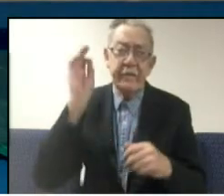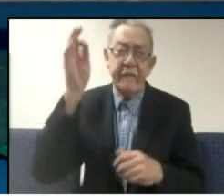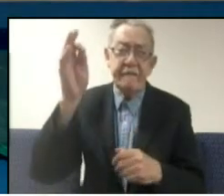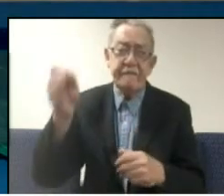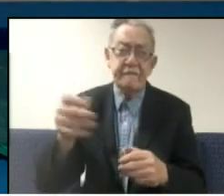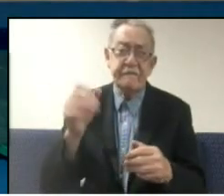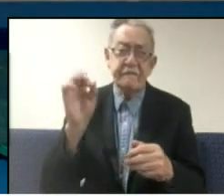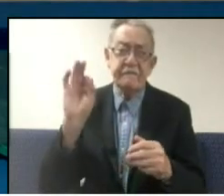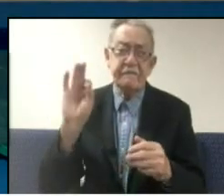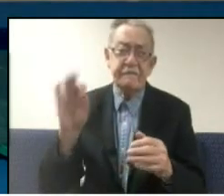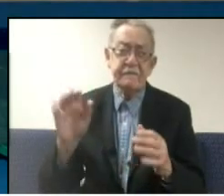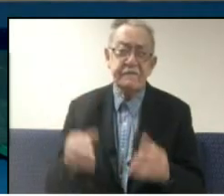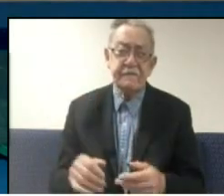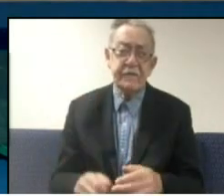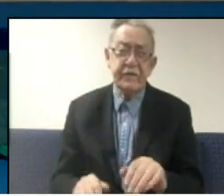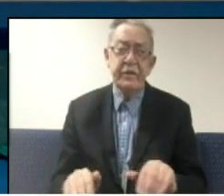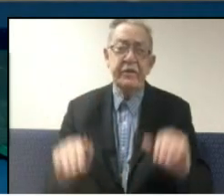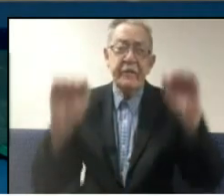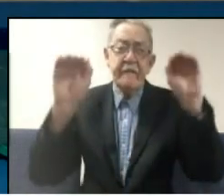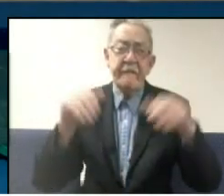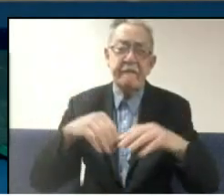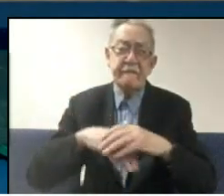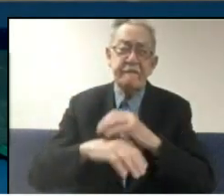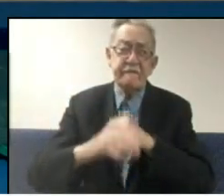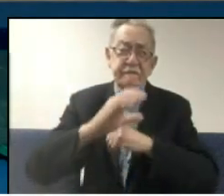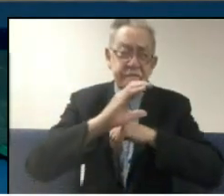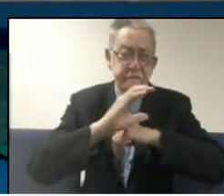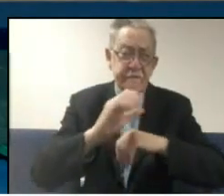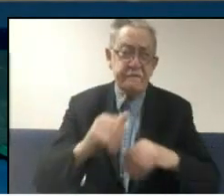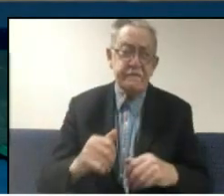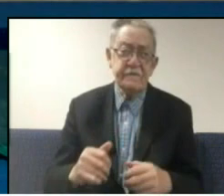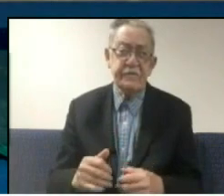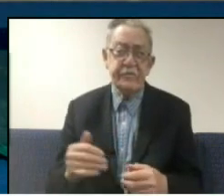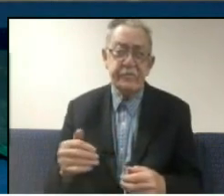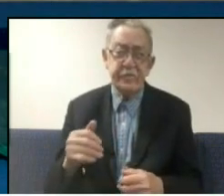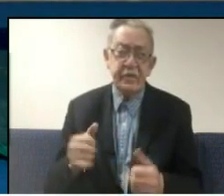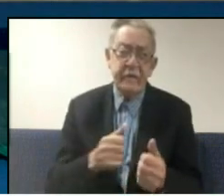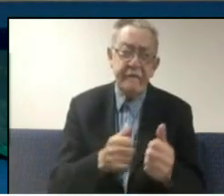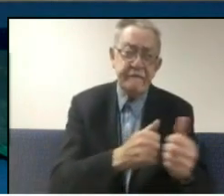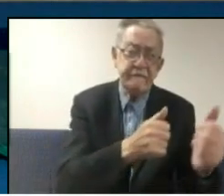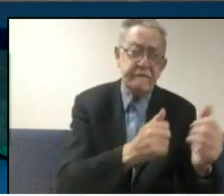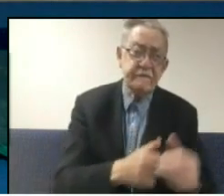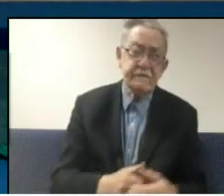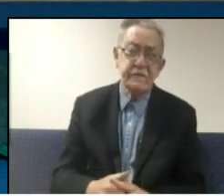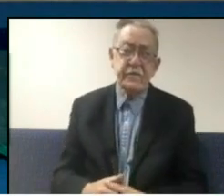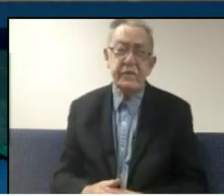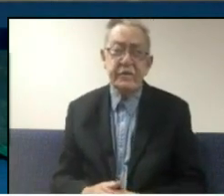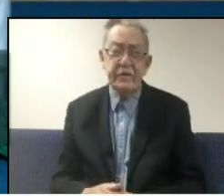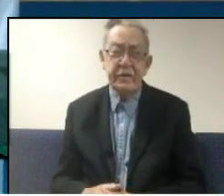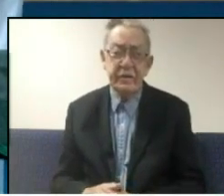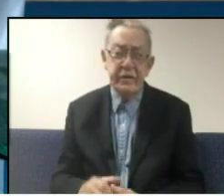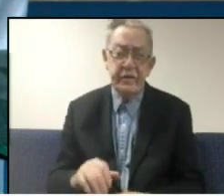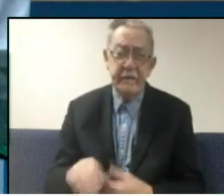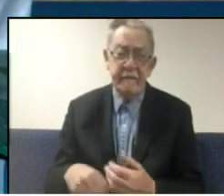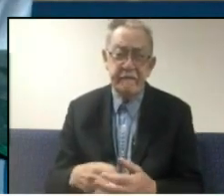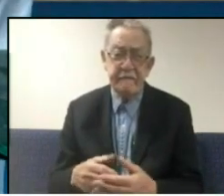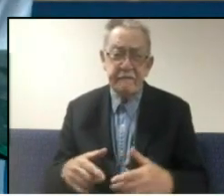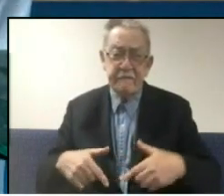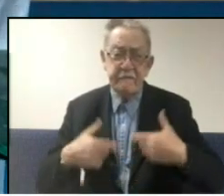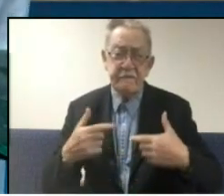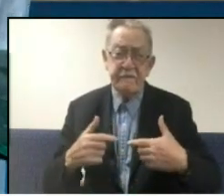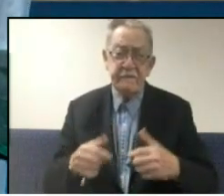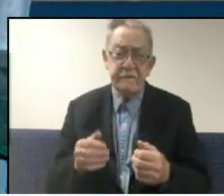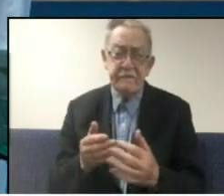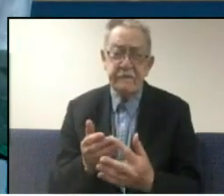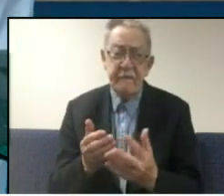up in church, who did really well in their youth group, who pursued it, you know, with groups in